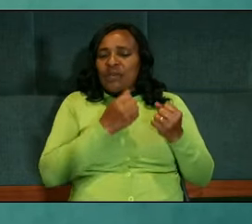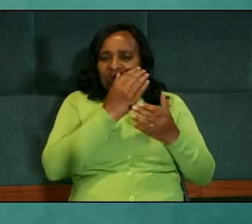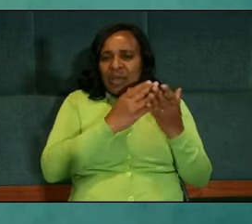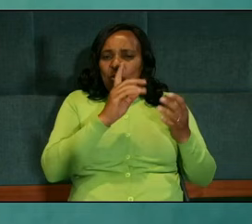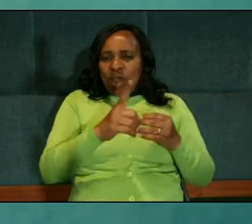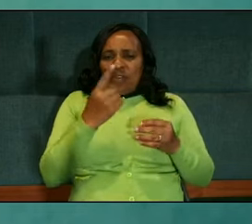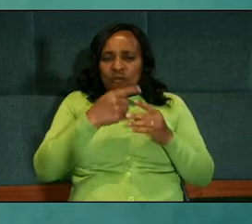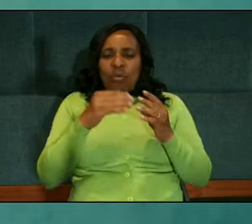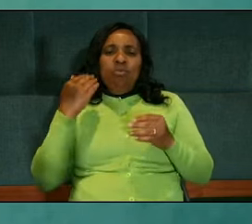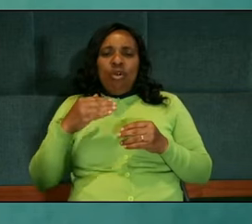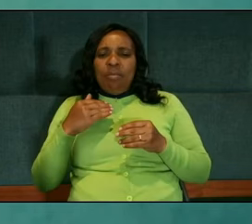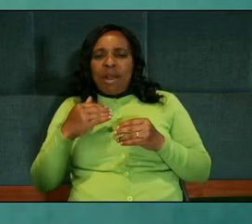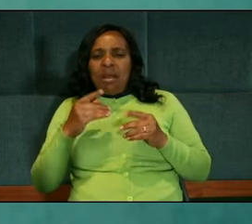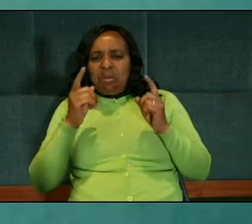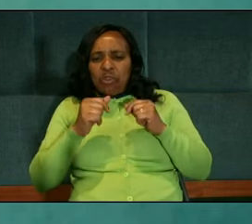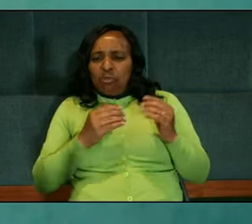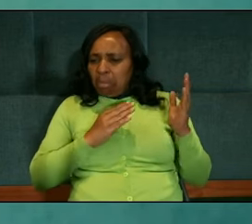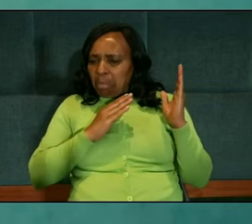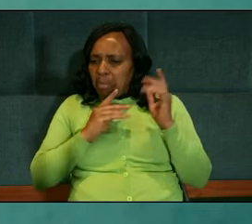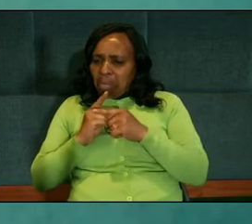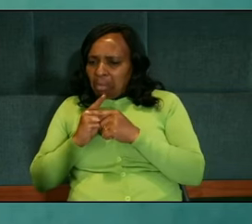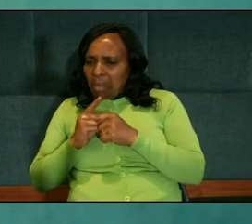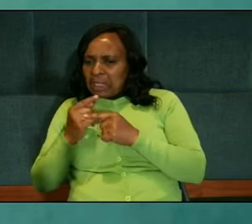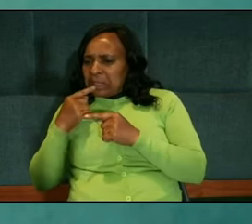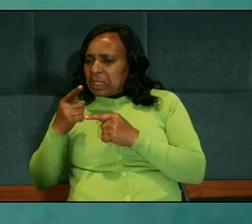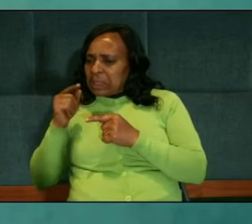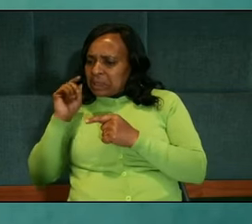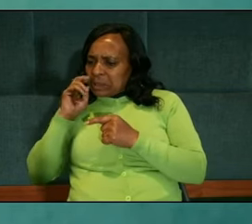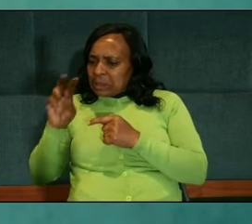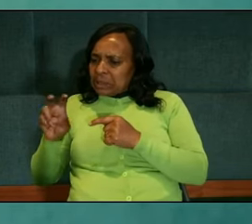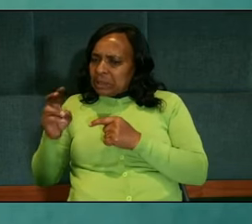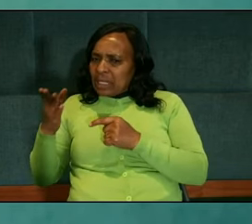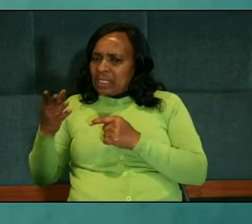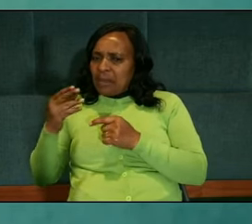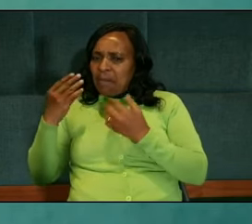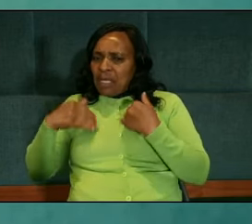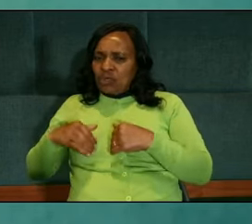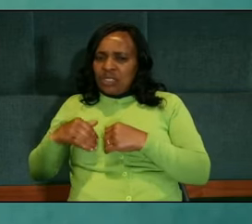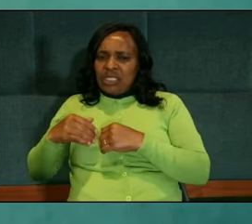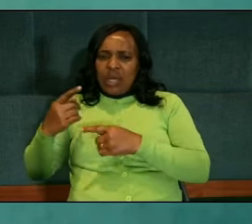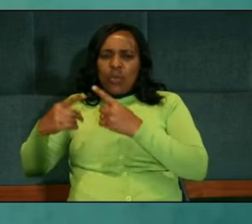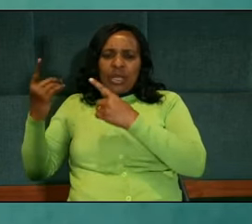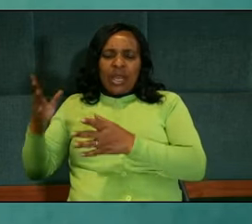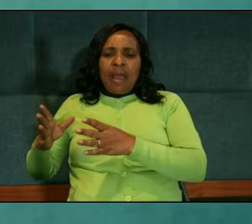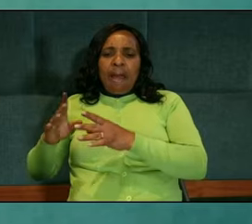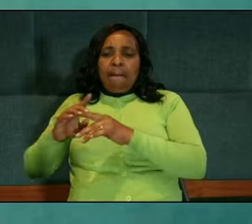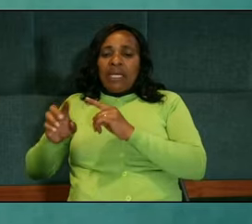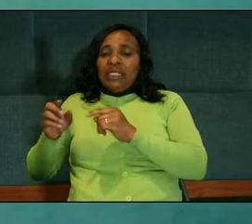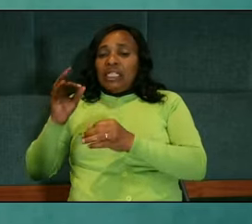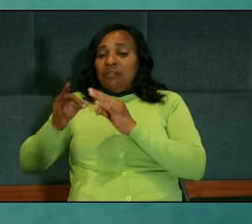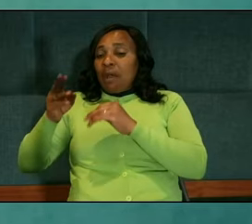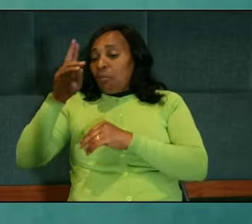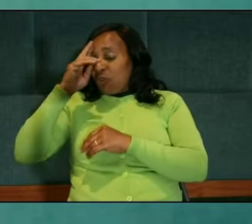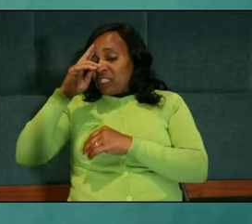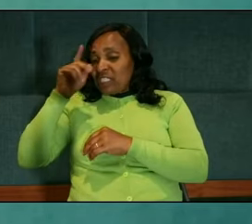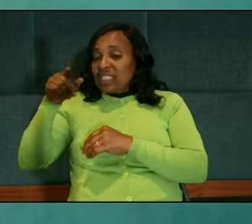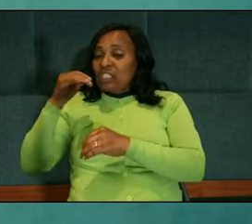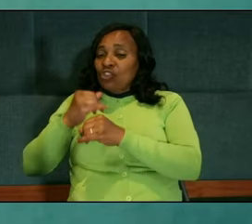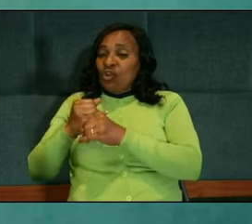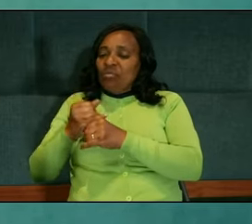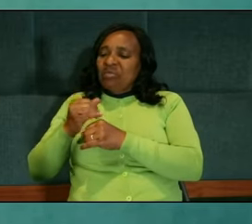gets so much attention, it gets so much praise that, oh, look at this person, he's a hero, and whatever. But if a police does that, it's their job.